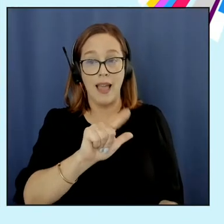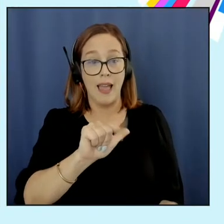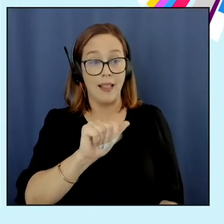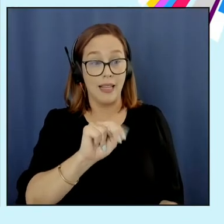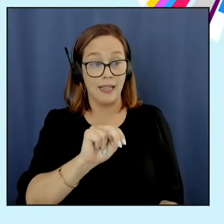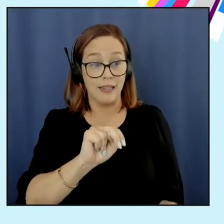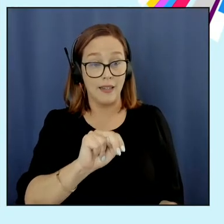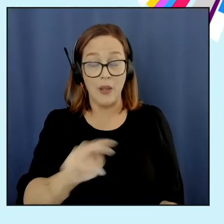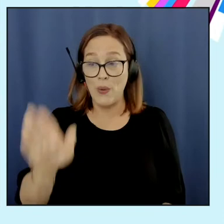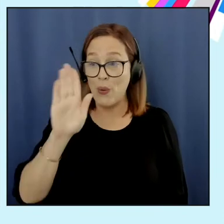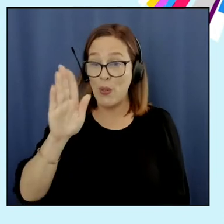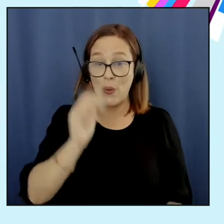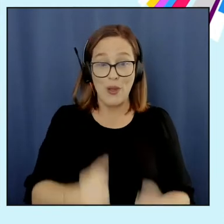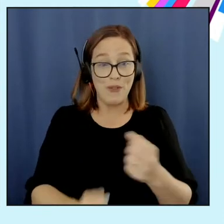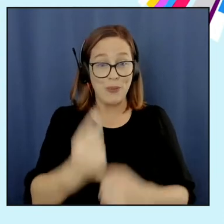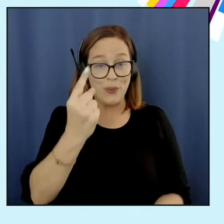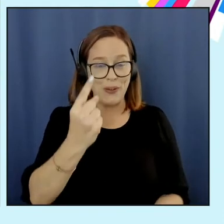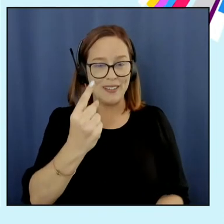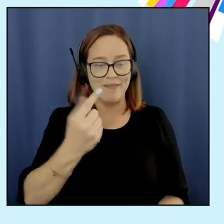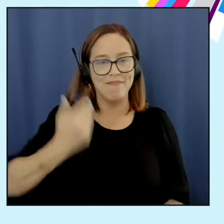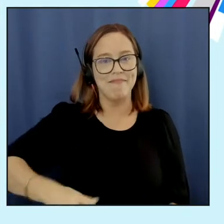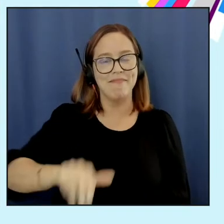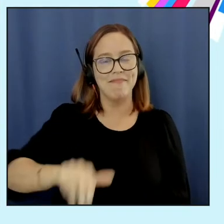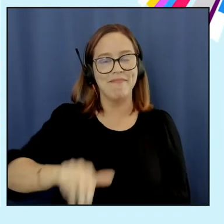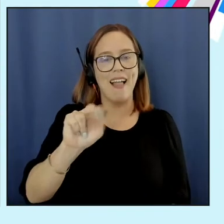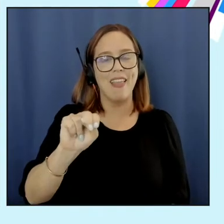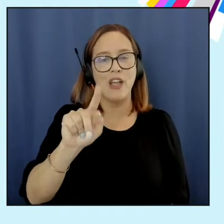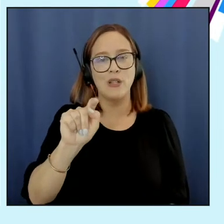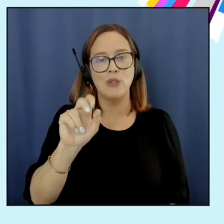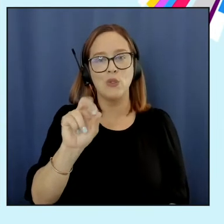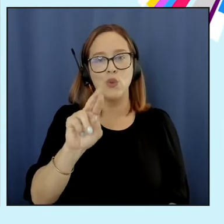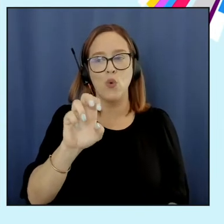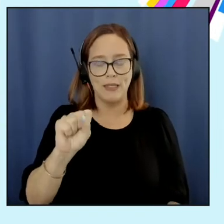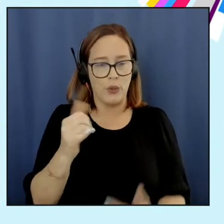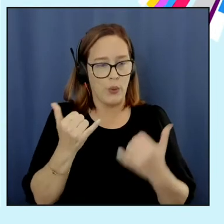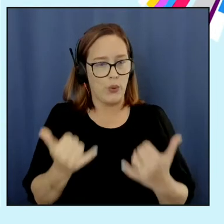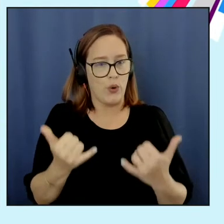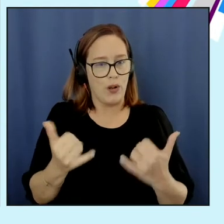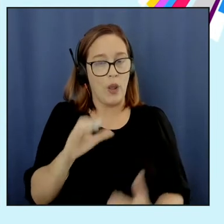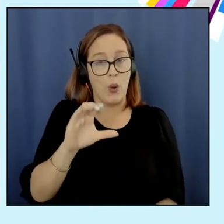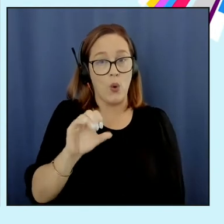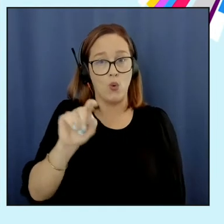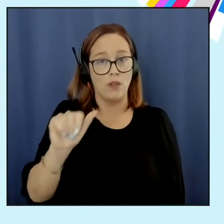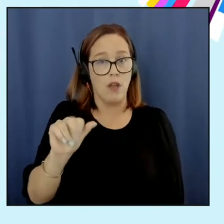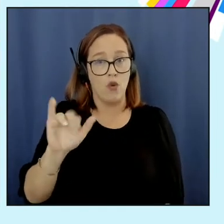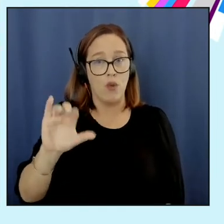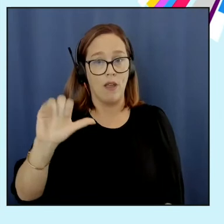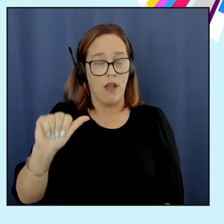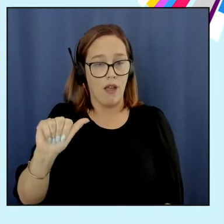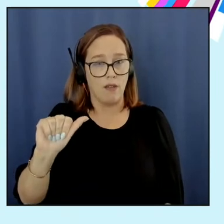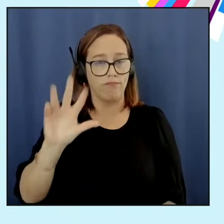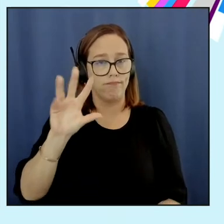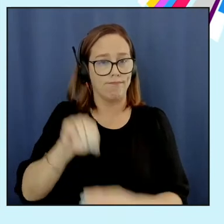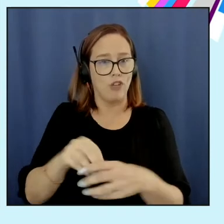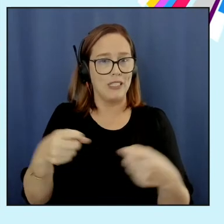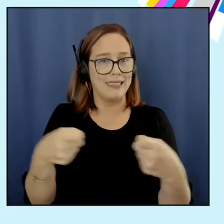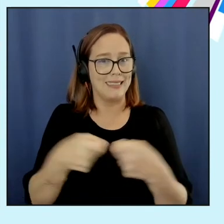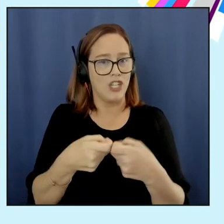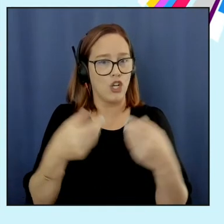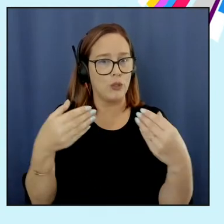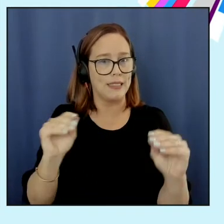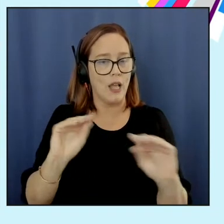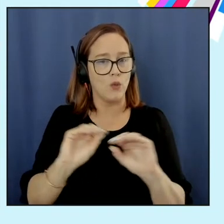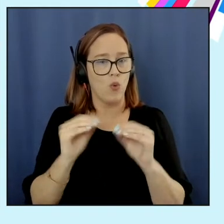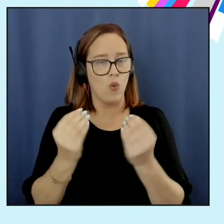Hello, everyone. This is Alan Torres. I am currently in Costa Rica, and I'm part of the digital sales organization